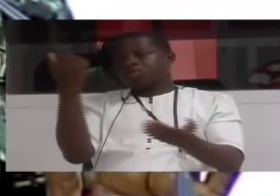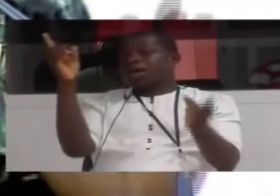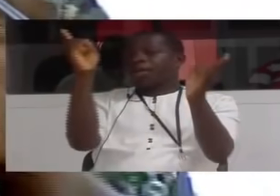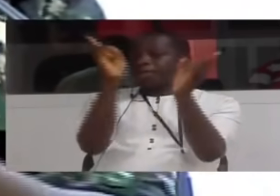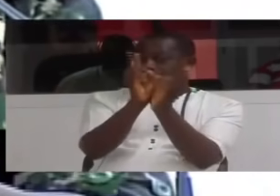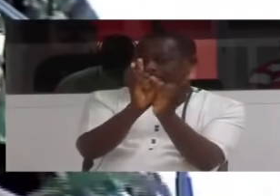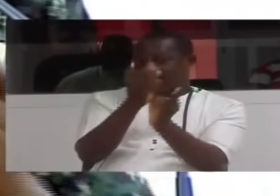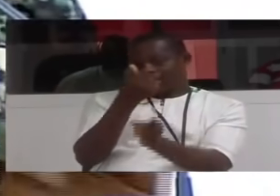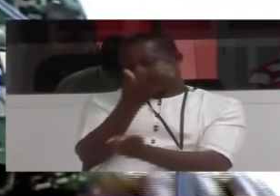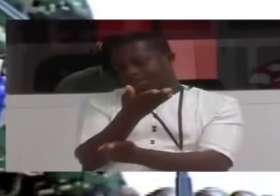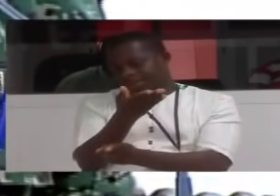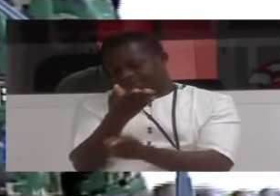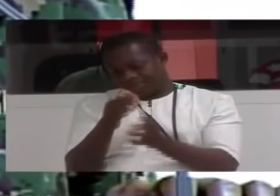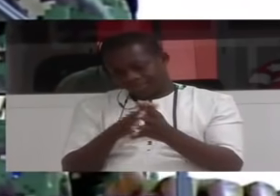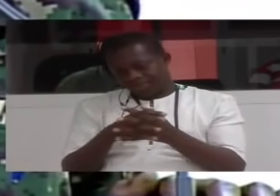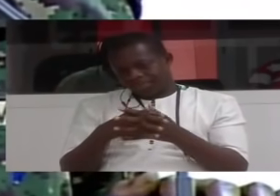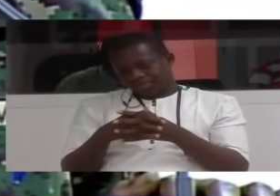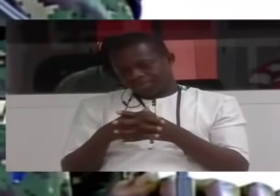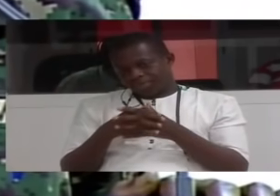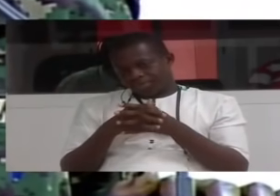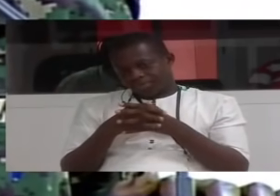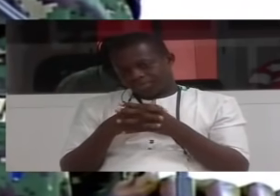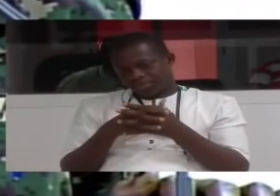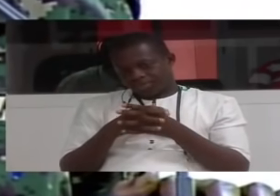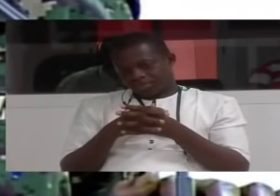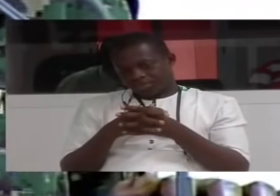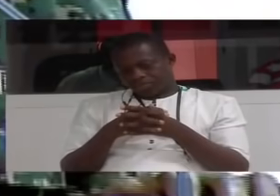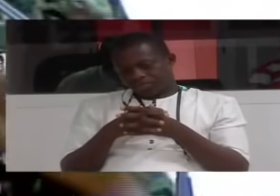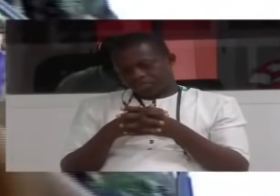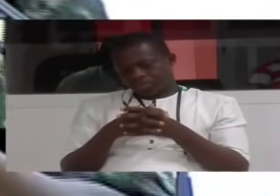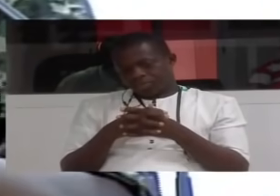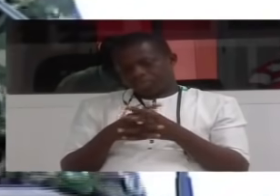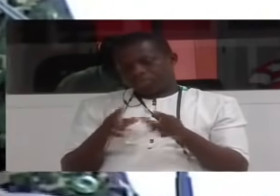me, they didn't tell me anything, and that money I found it there.